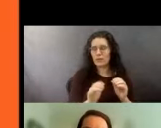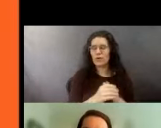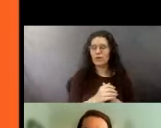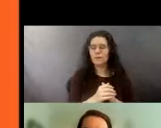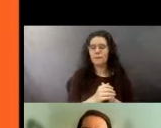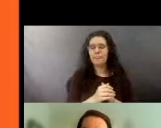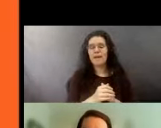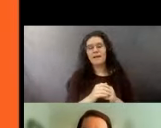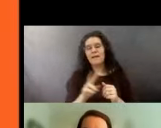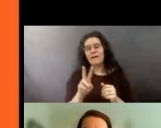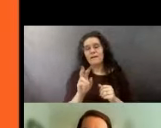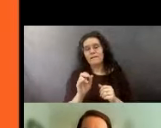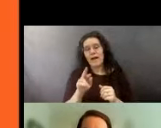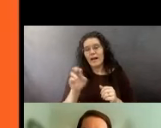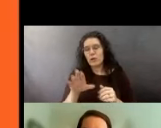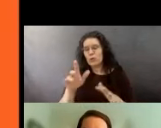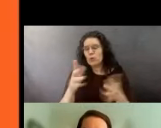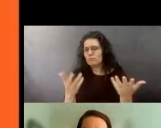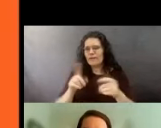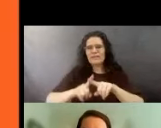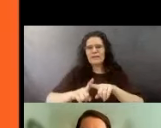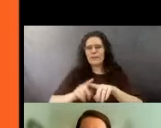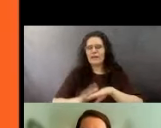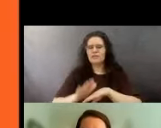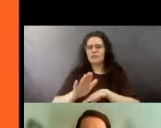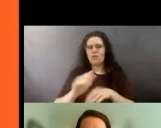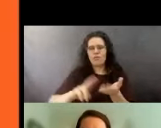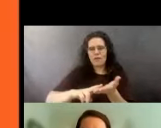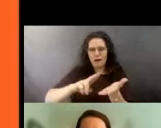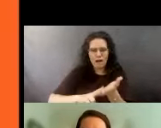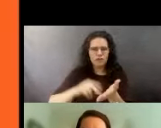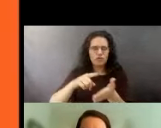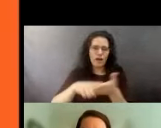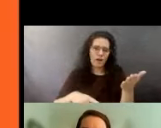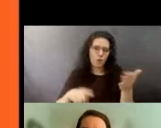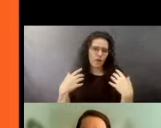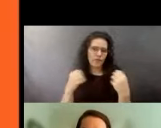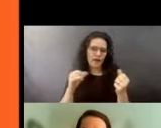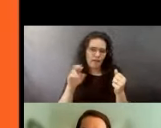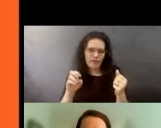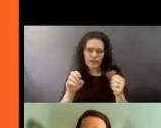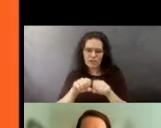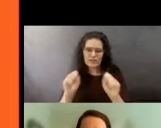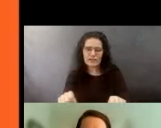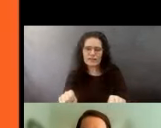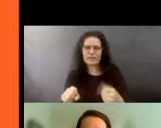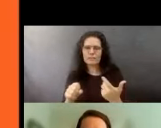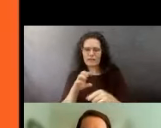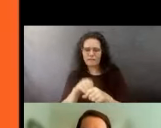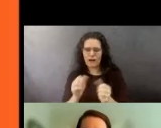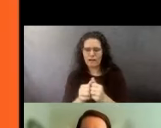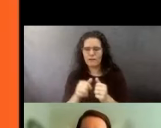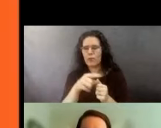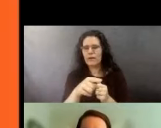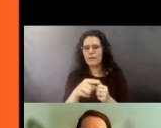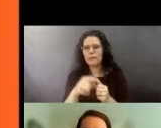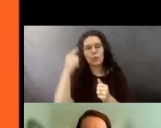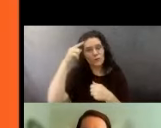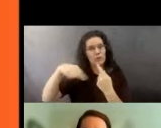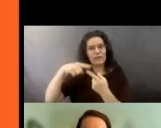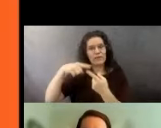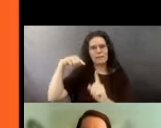on the healthcare contracts that the payer or healthcare system is engaged in, but it's important to think about that from the beginning because it